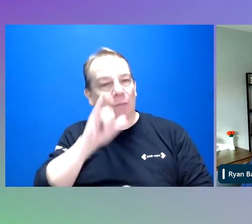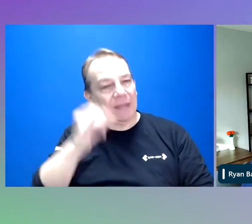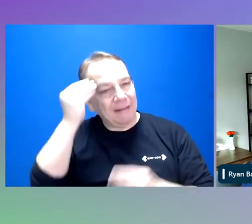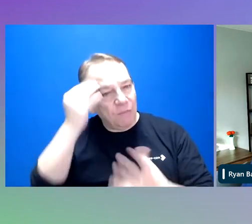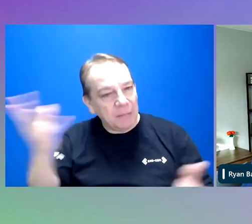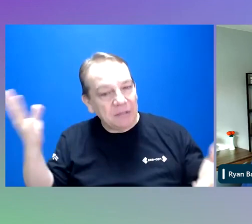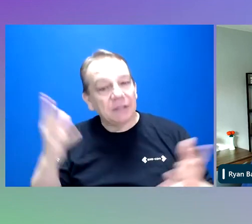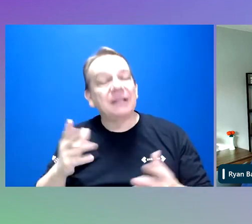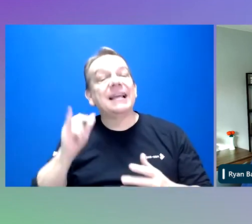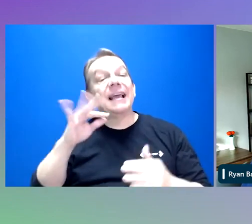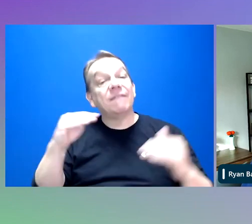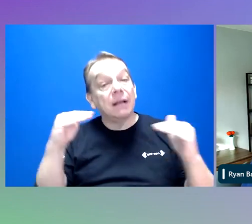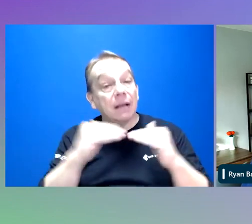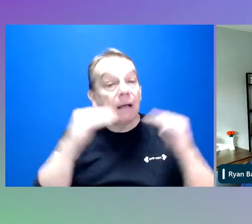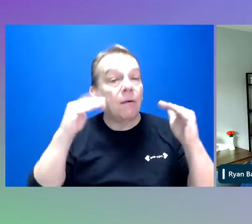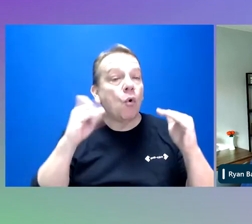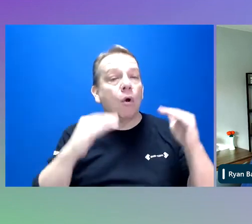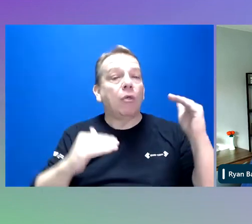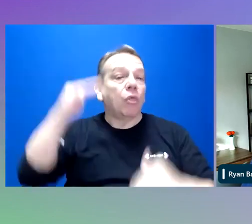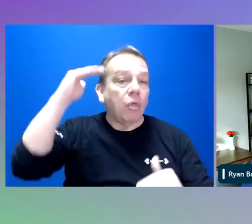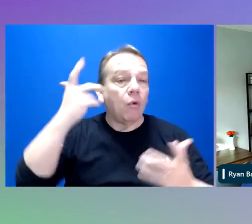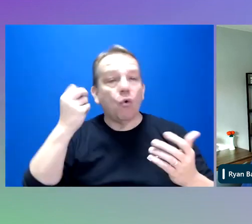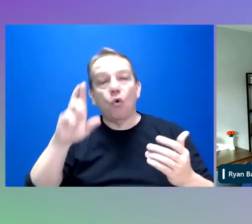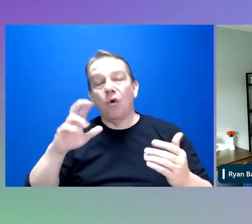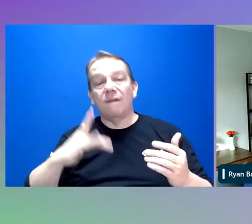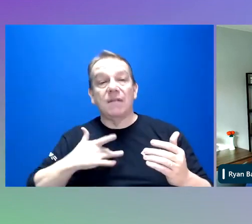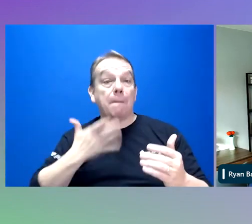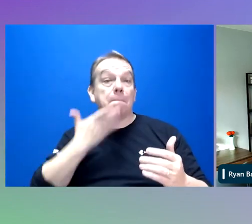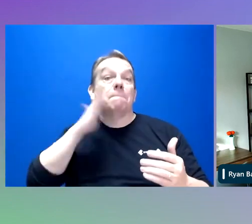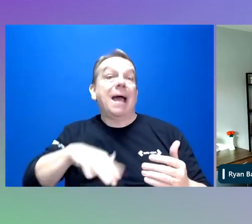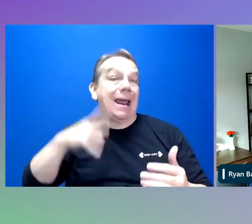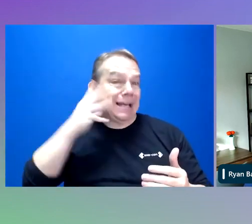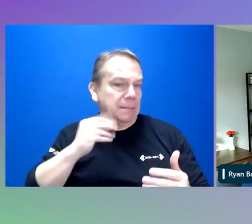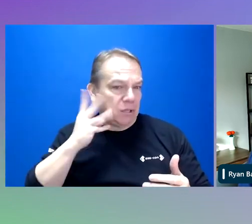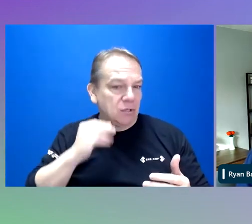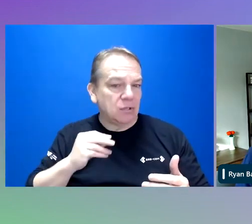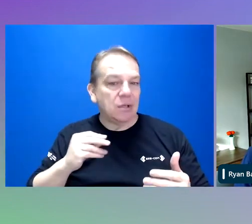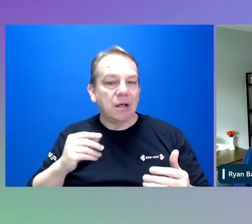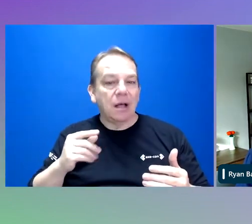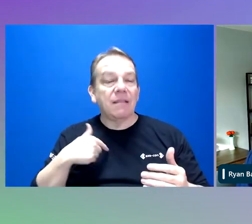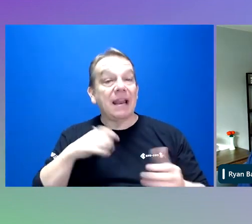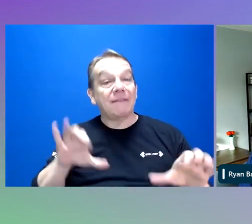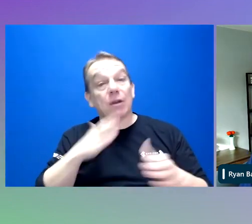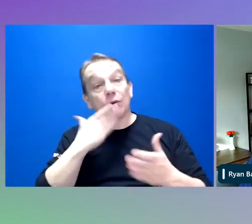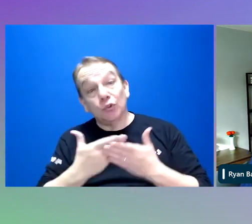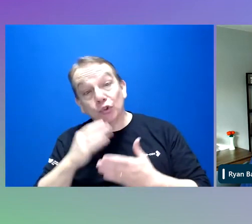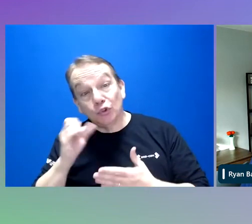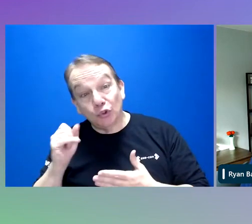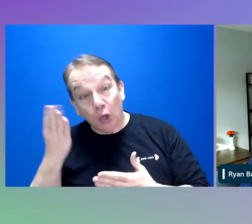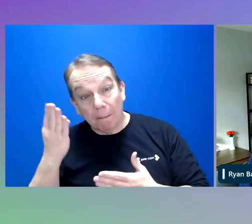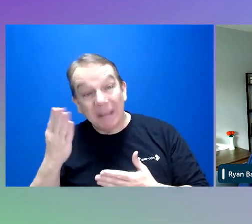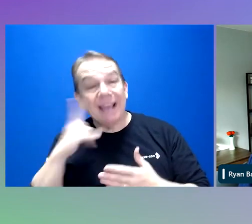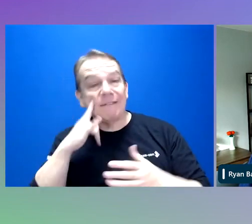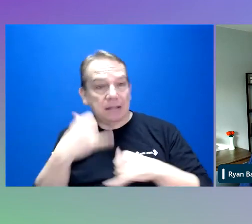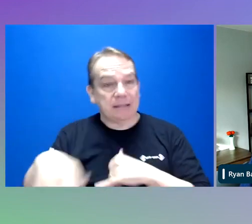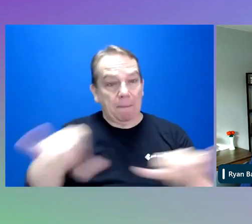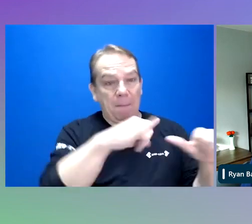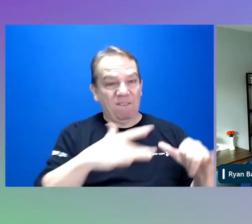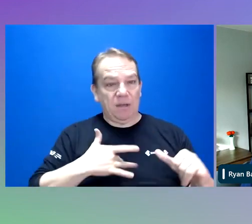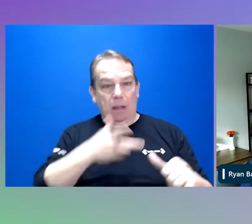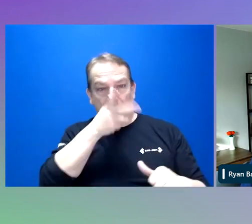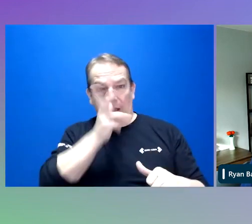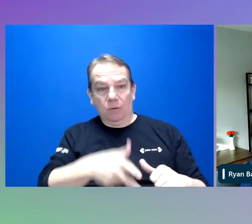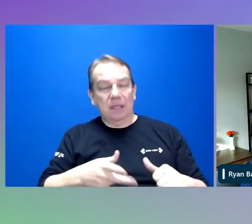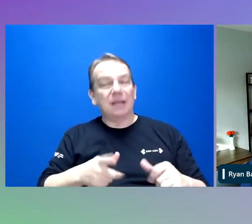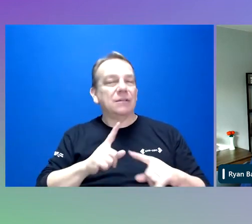an equitable or if it's a comparable bad experience, then you've actually done your job. So if it's plastered with adverts and is an